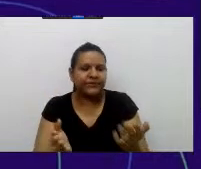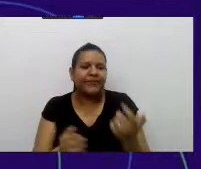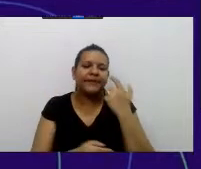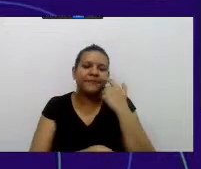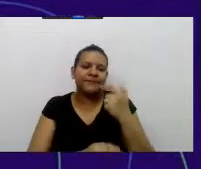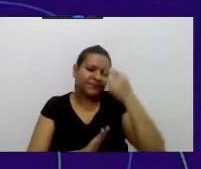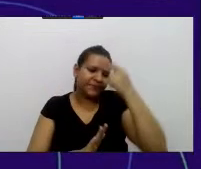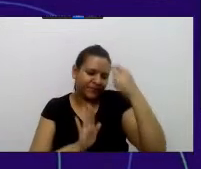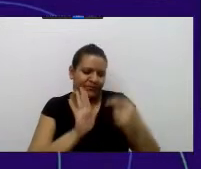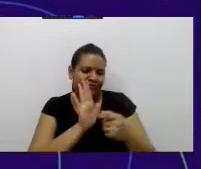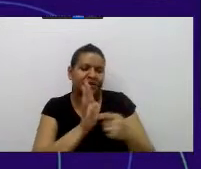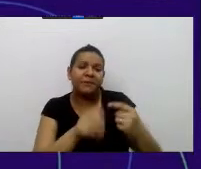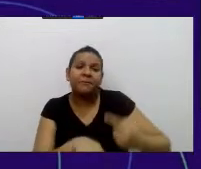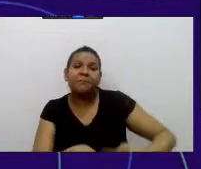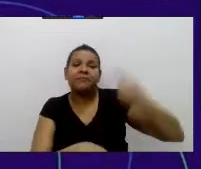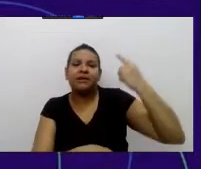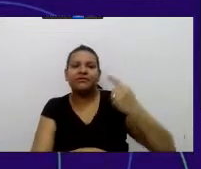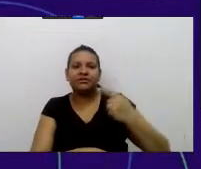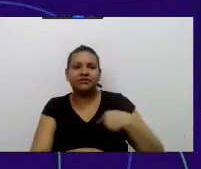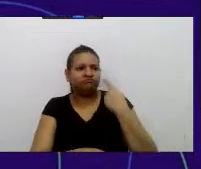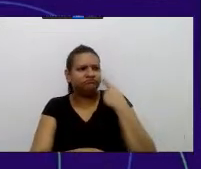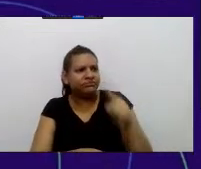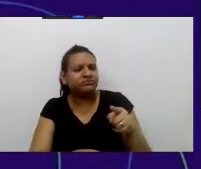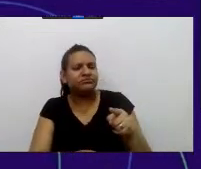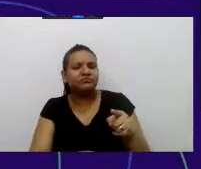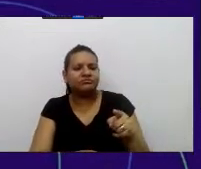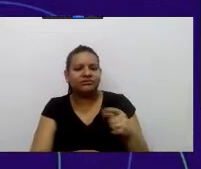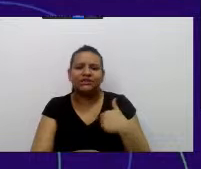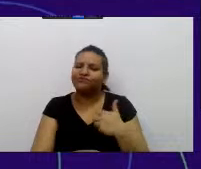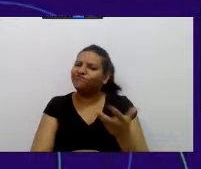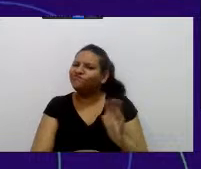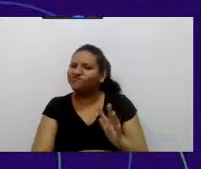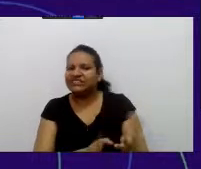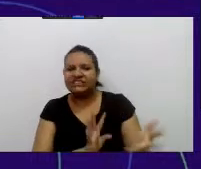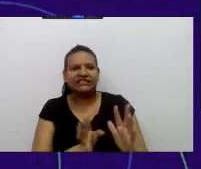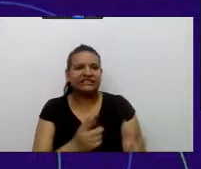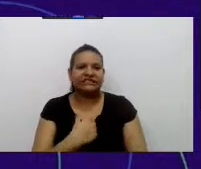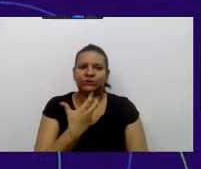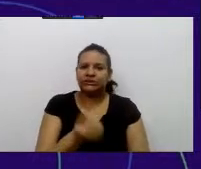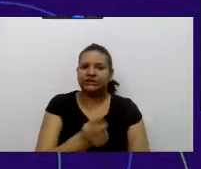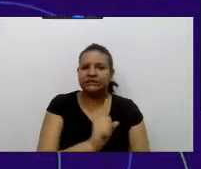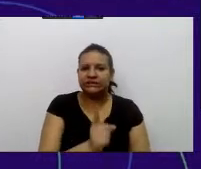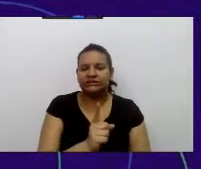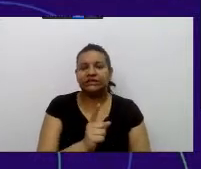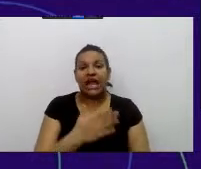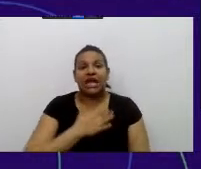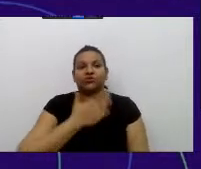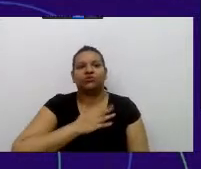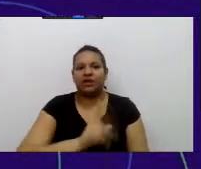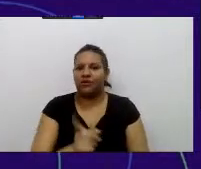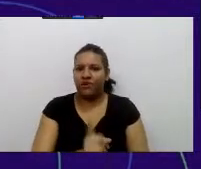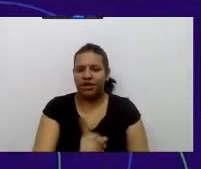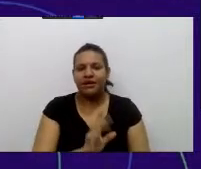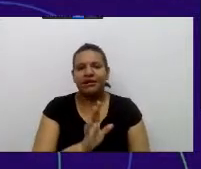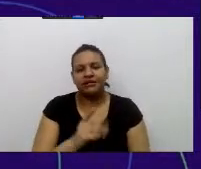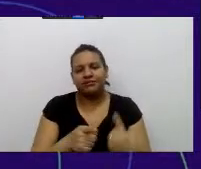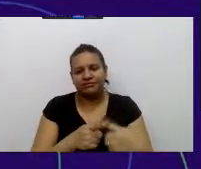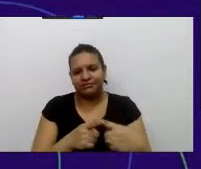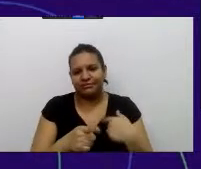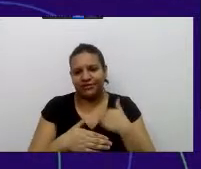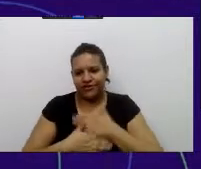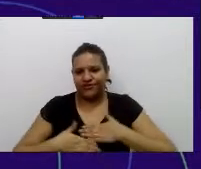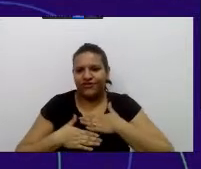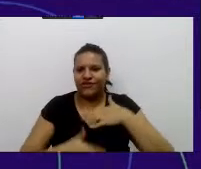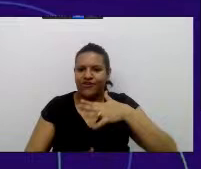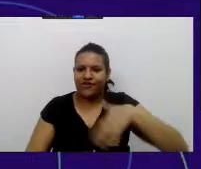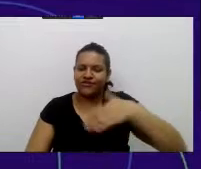was not afraid, because I like technologies, but I wasn't sure how much I could do.